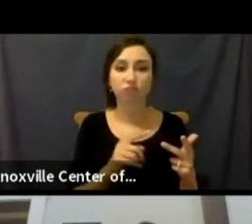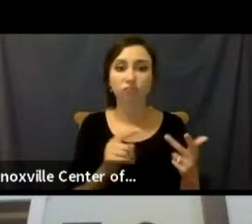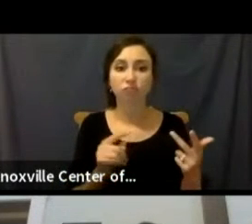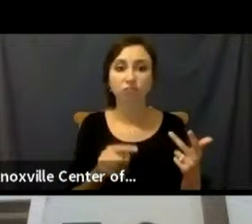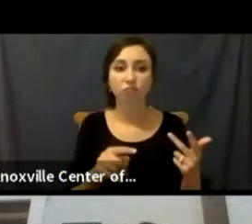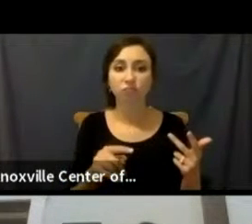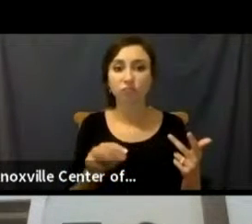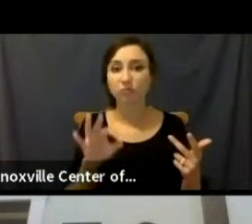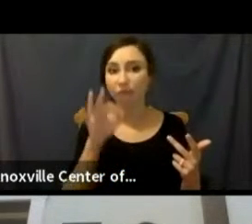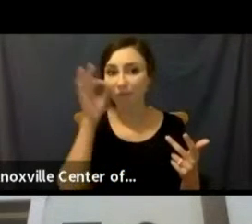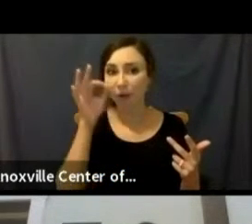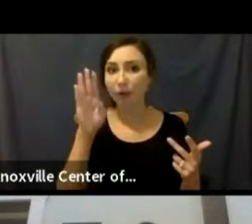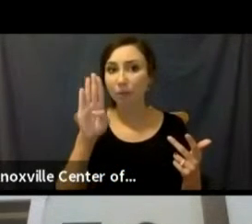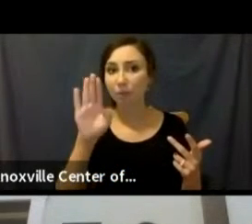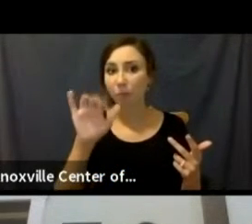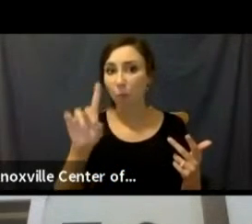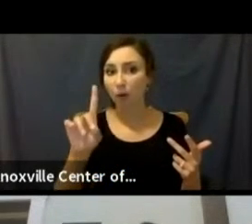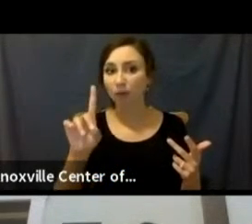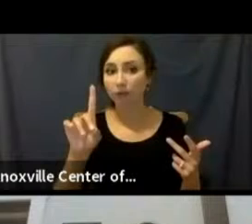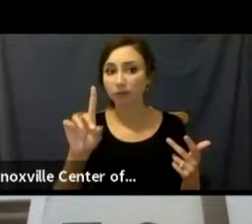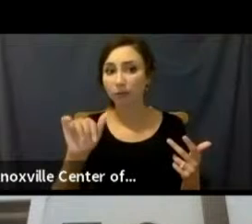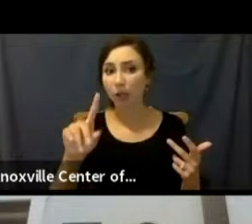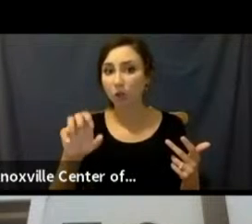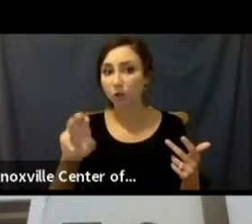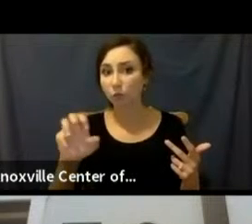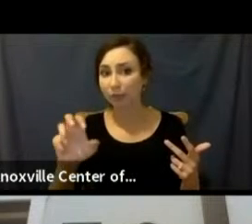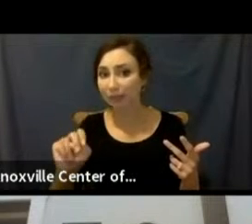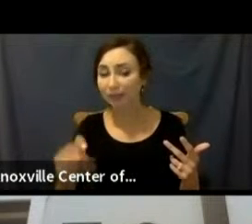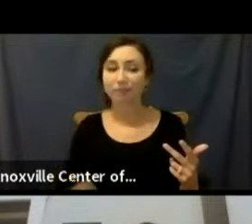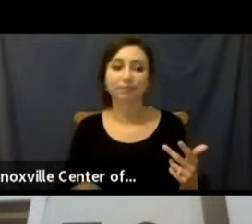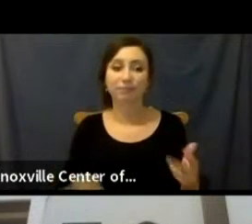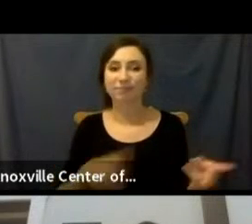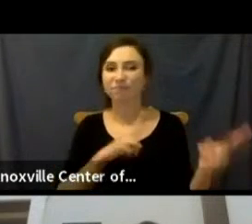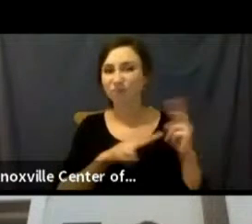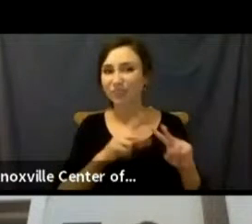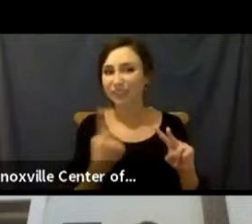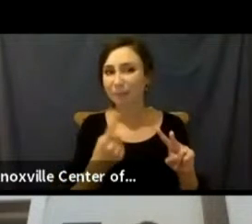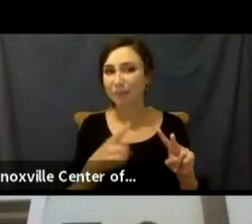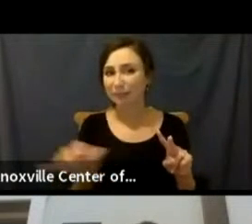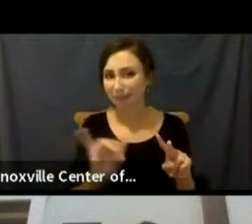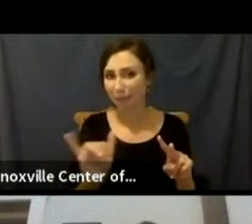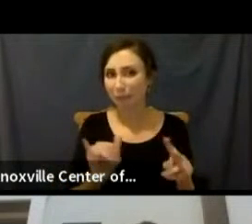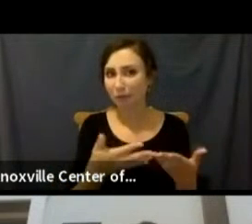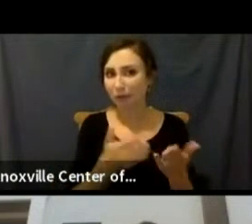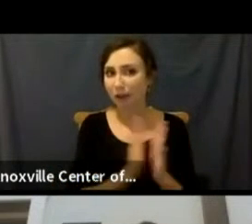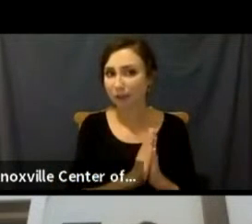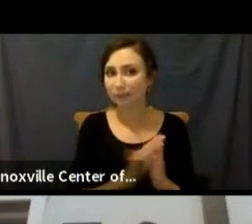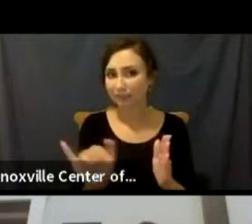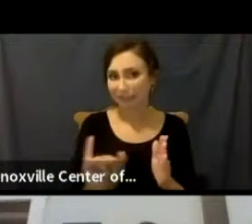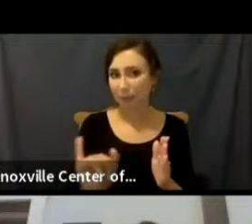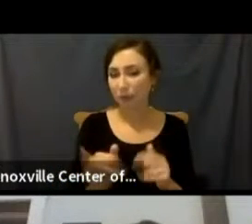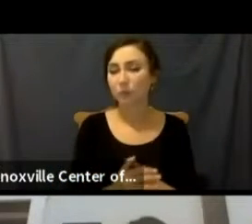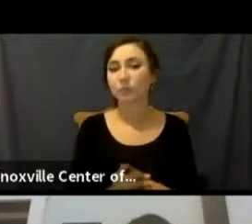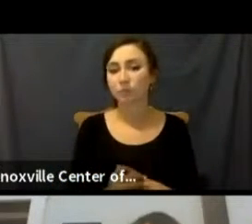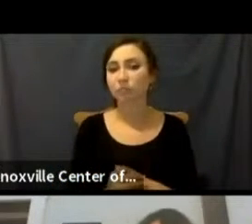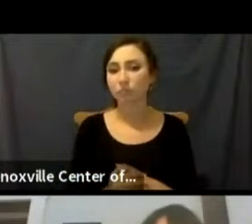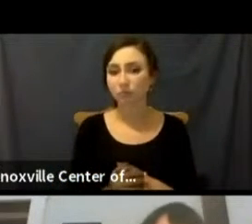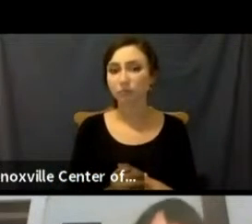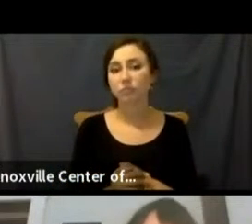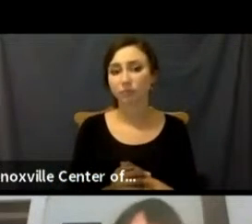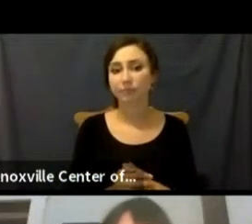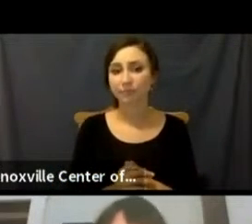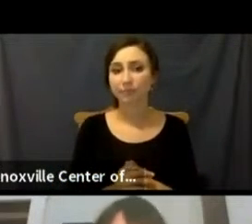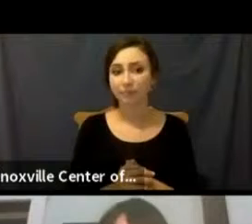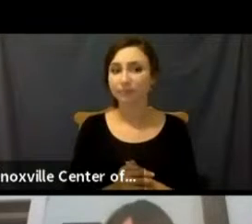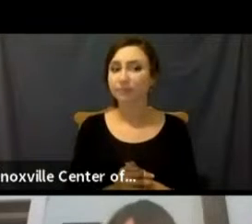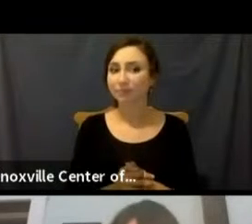Farragut board of aldermen, asking them to do something similar, asking the governor to do some the mask mandate